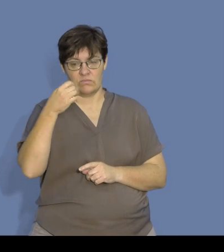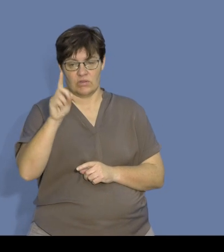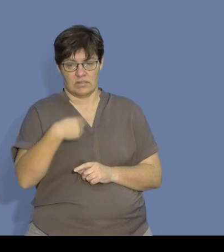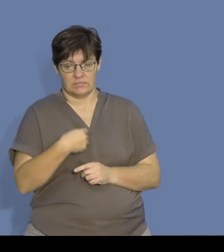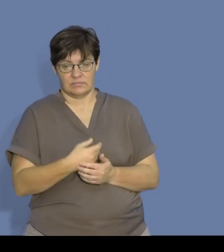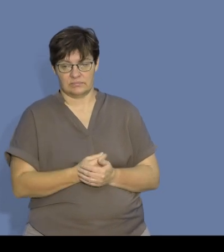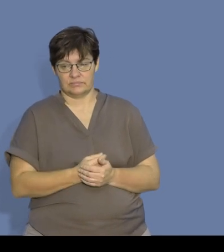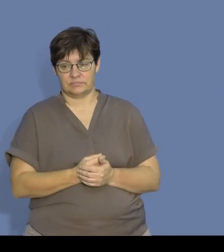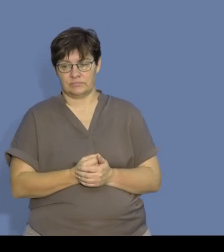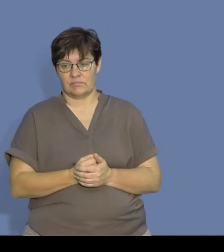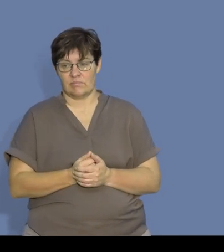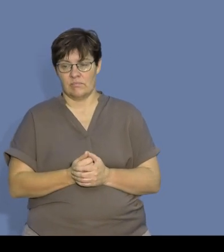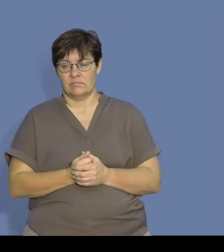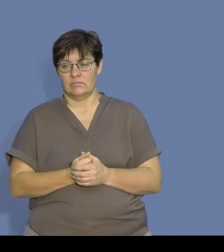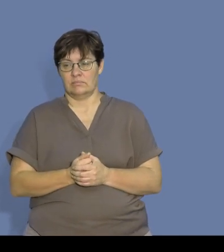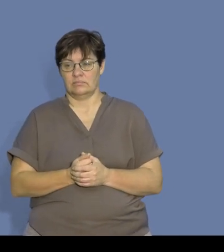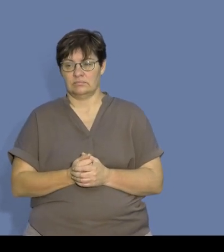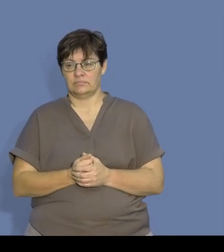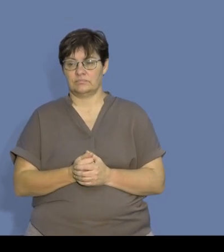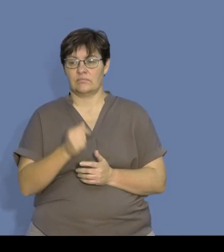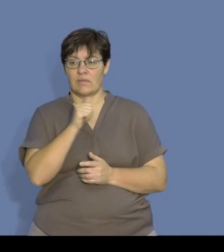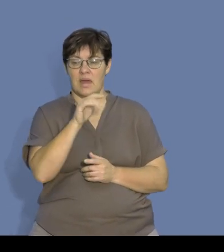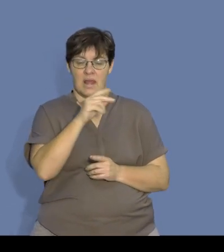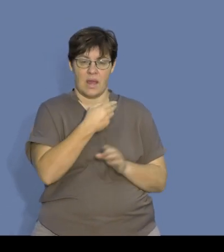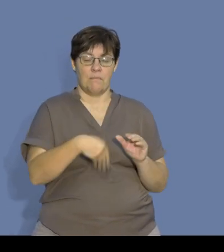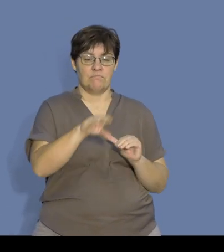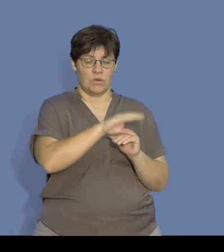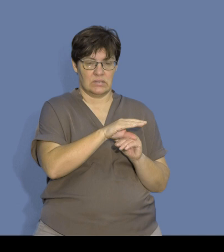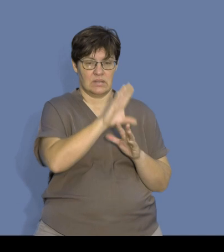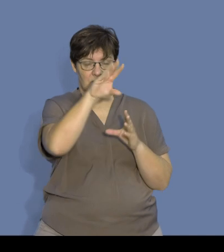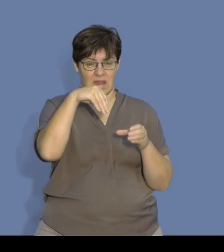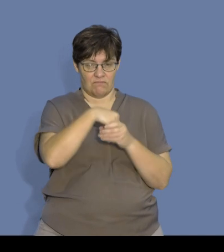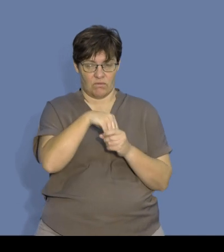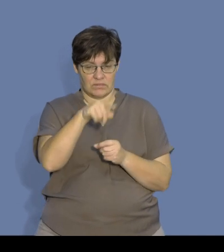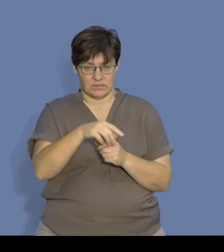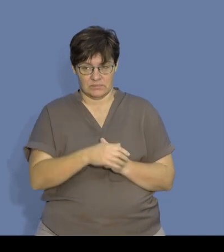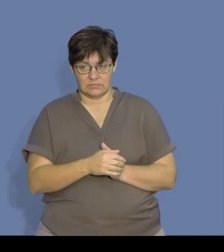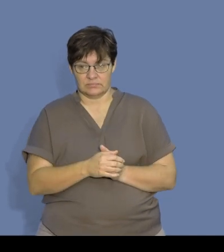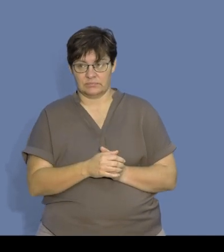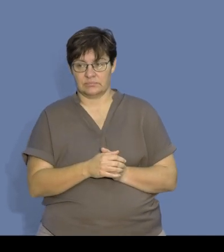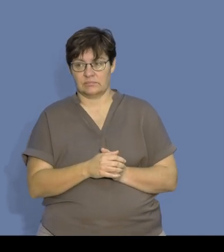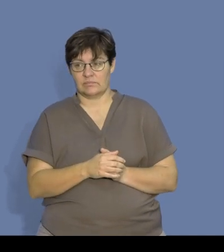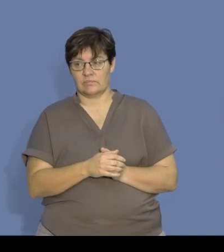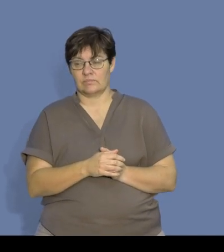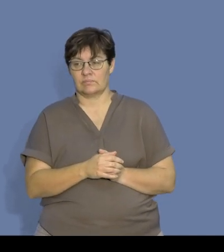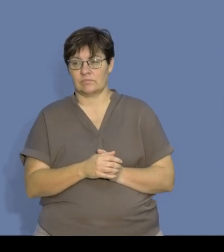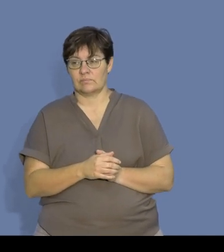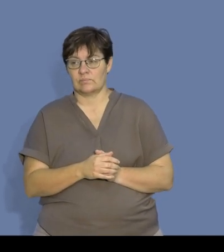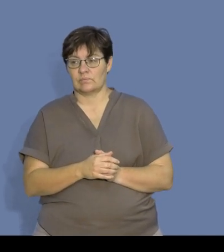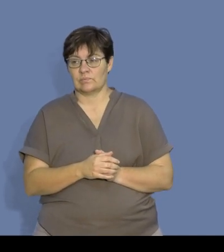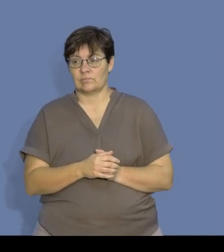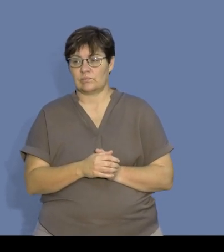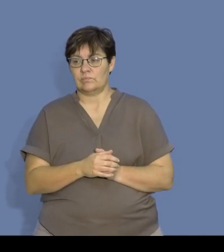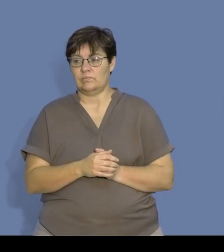151,000. So that's correct. Right, Anele did get a bonus. I need to include this as well. So